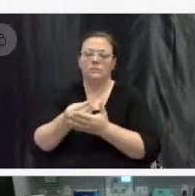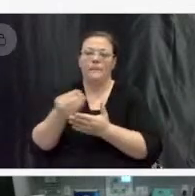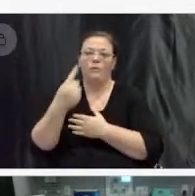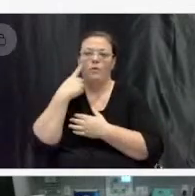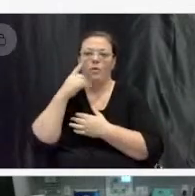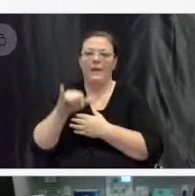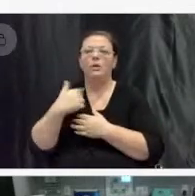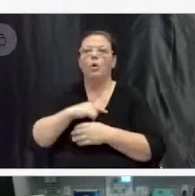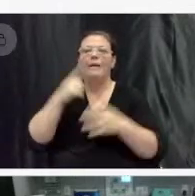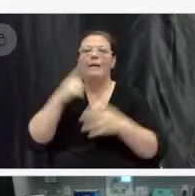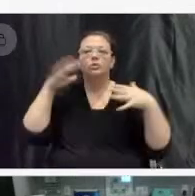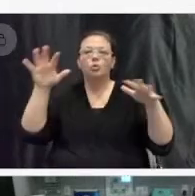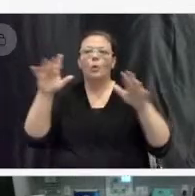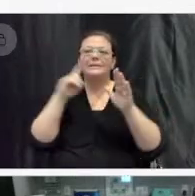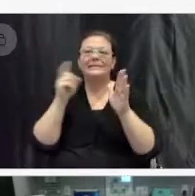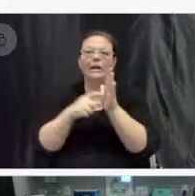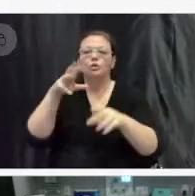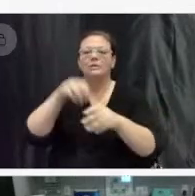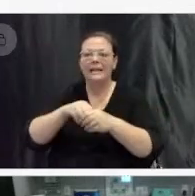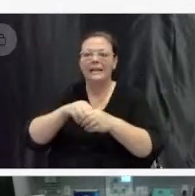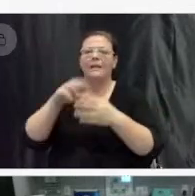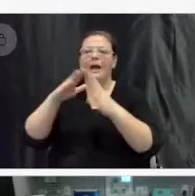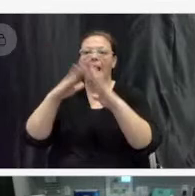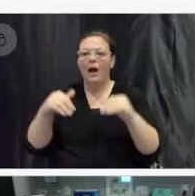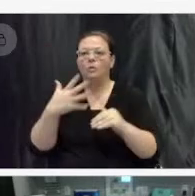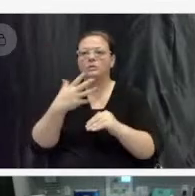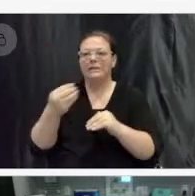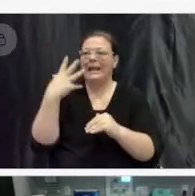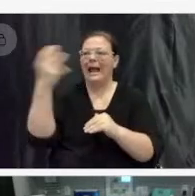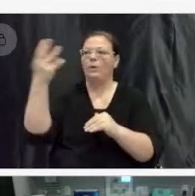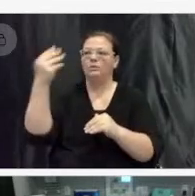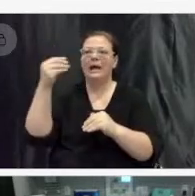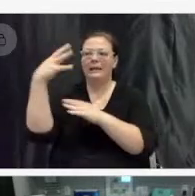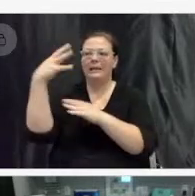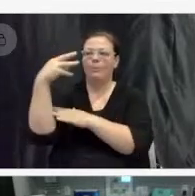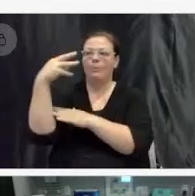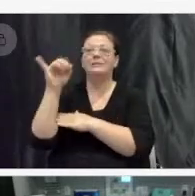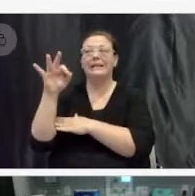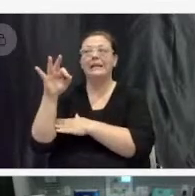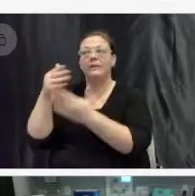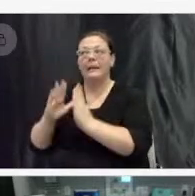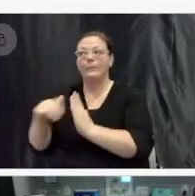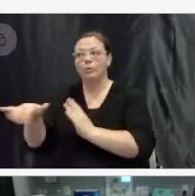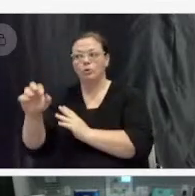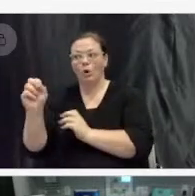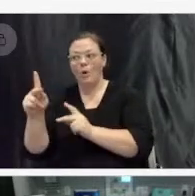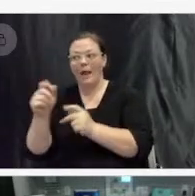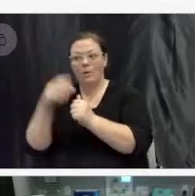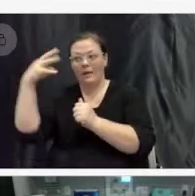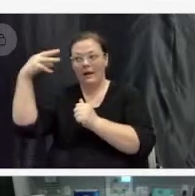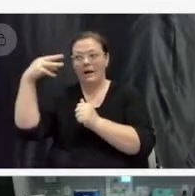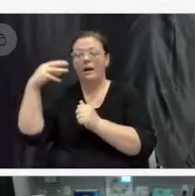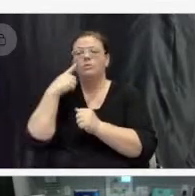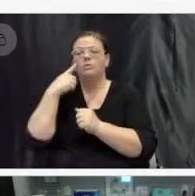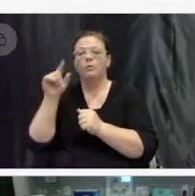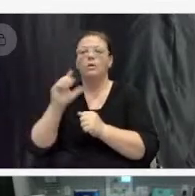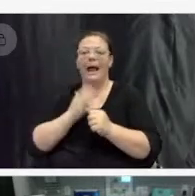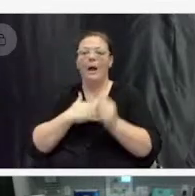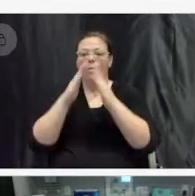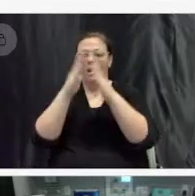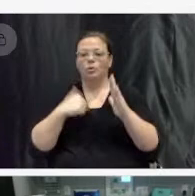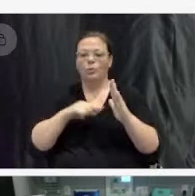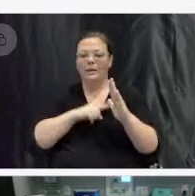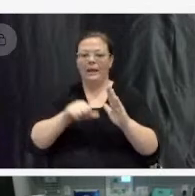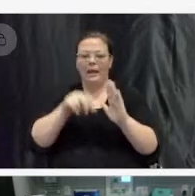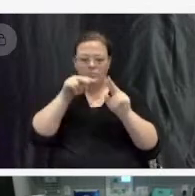noise detectors inside the house and exterior cameras, as long as the neighbors are okay with it, at our property to be able to monitor in real